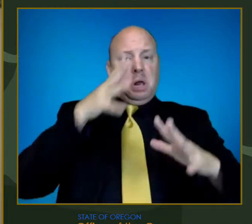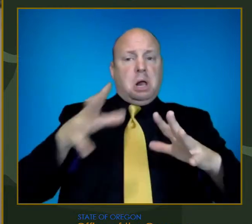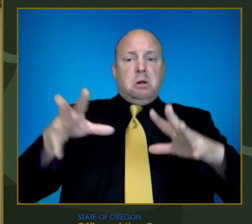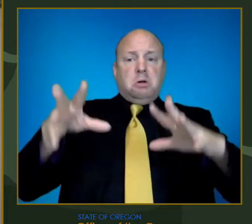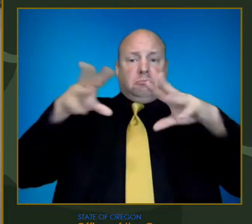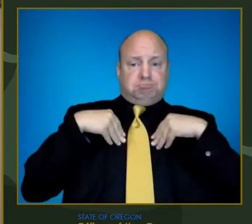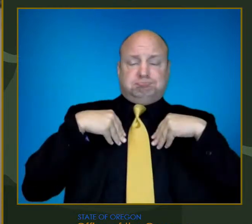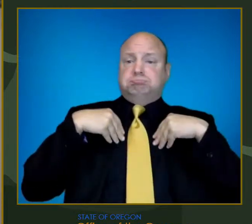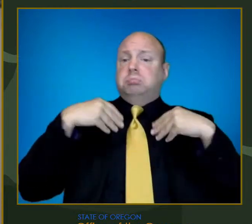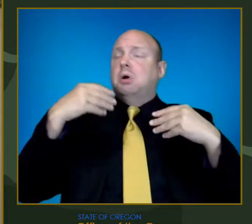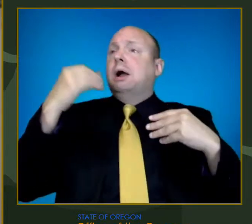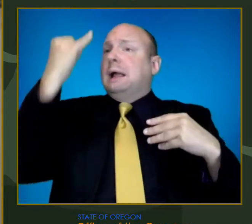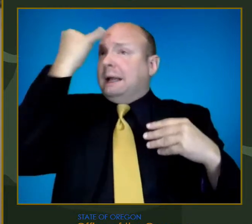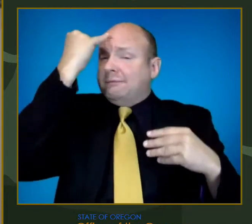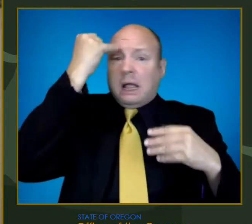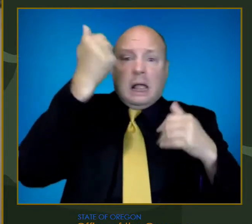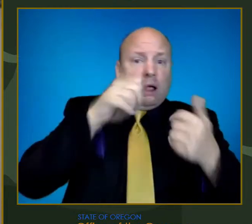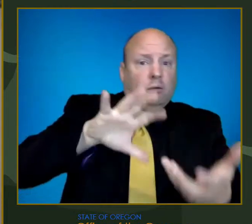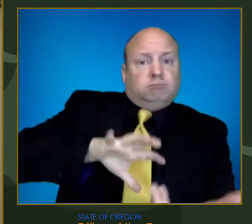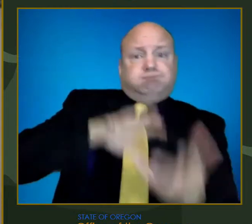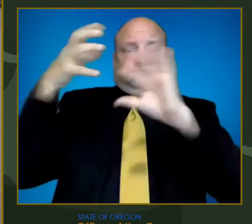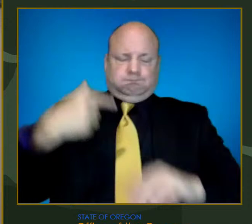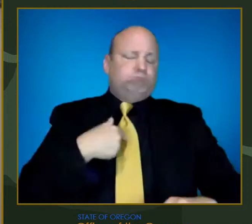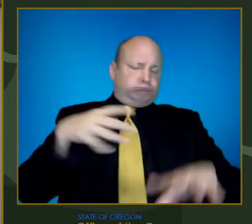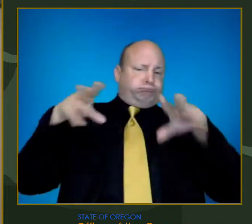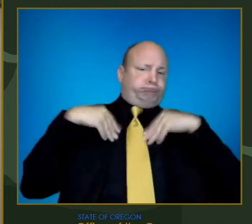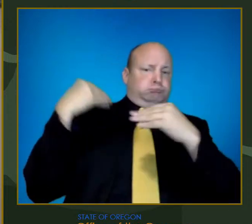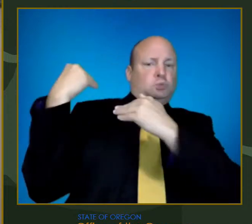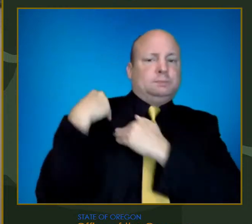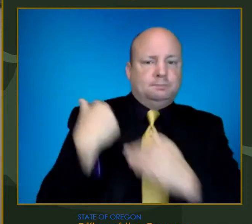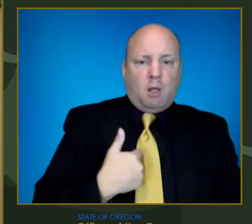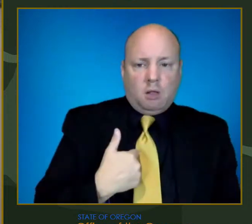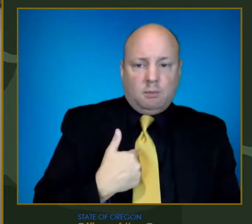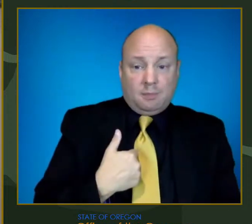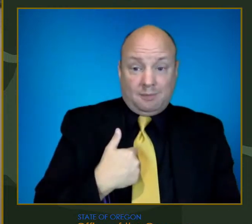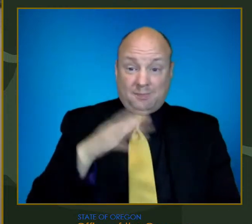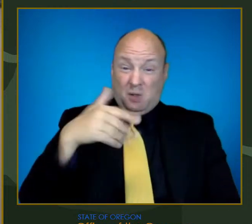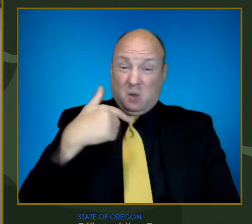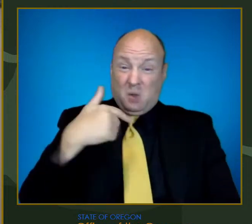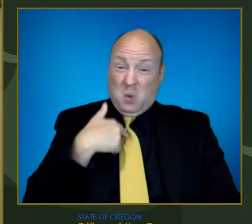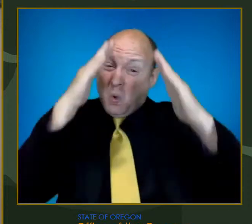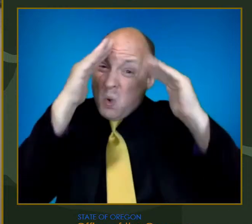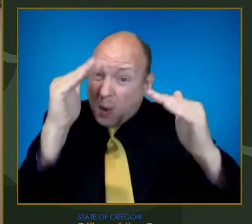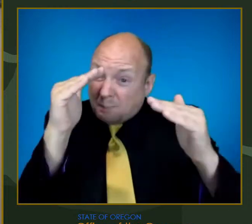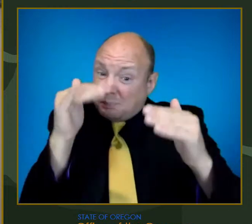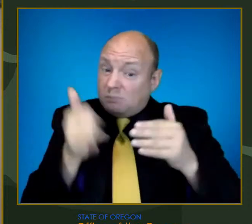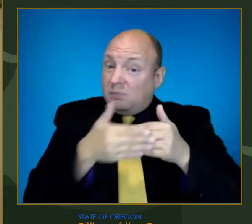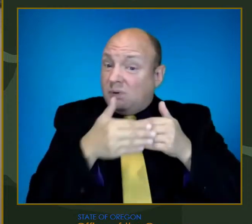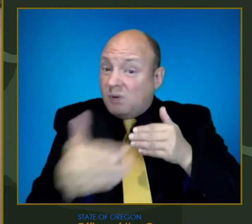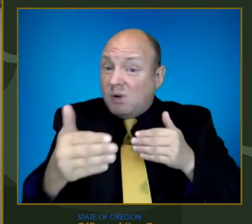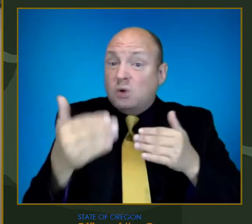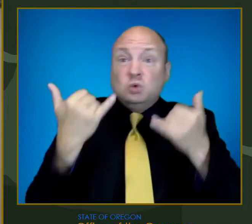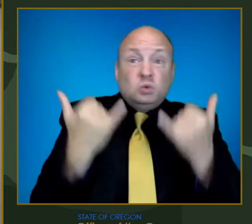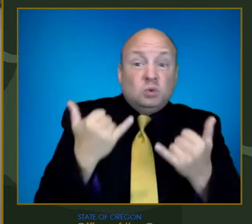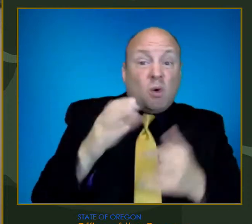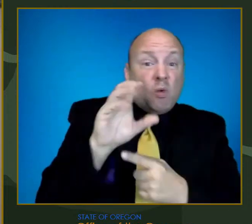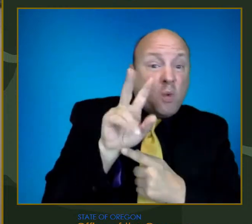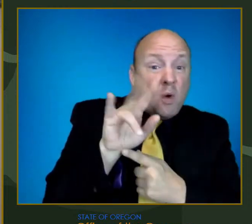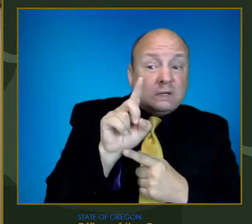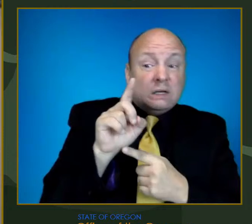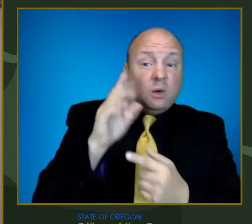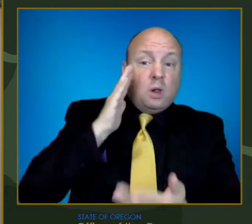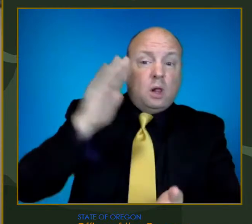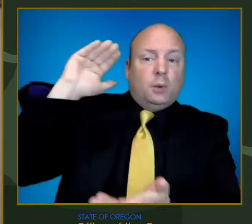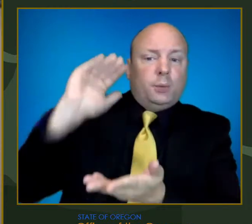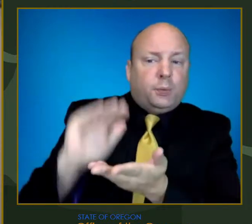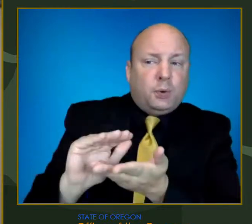I know we had all hoped for that by now, we could put the challenges of 2020 behind us.